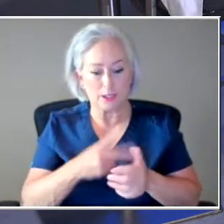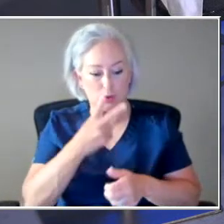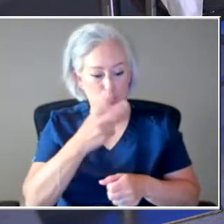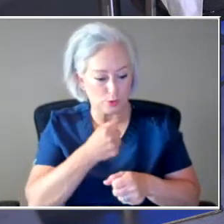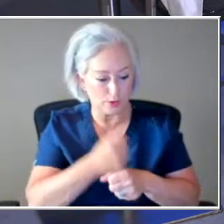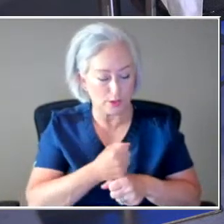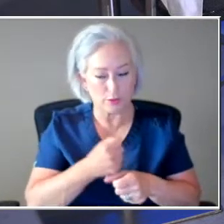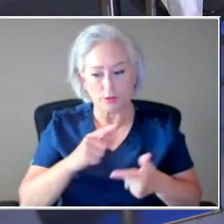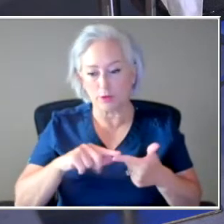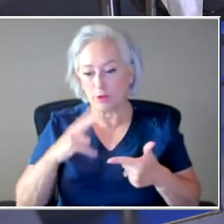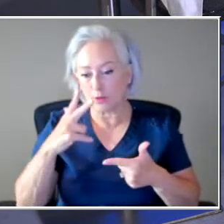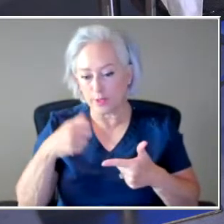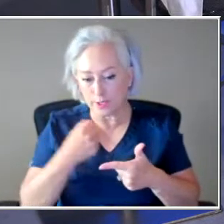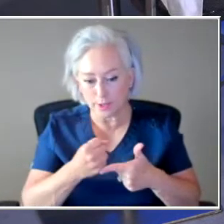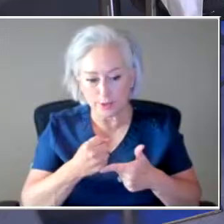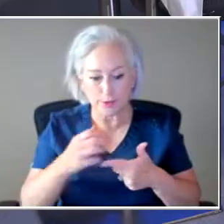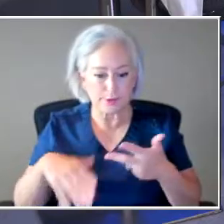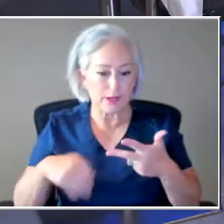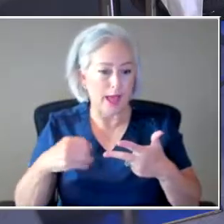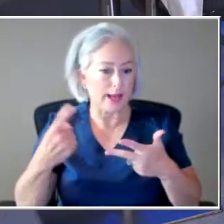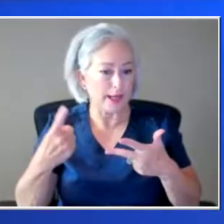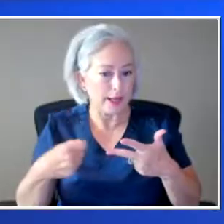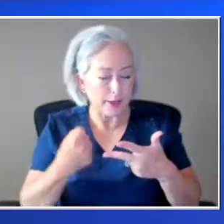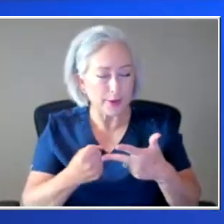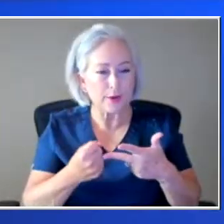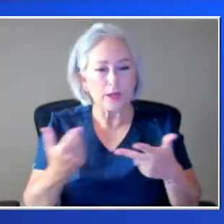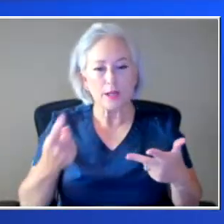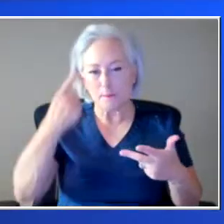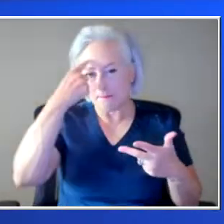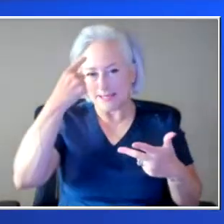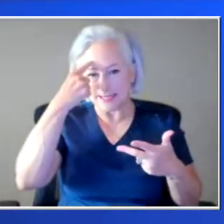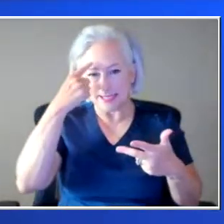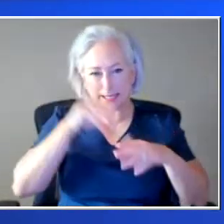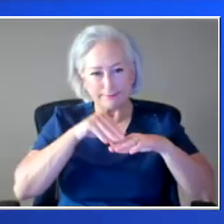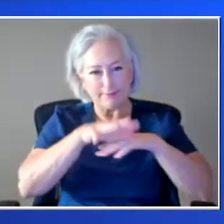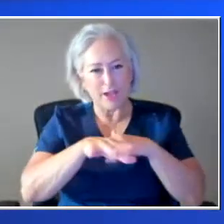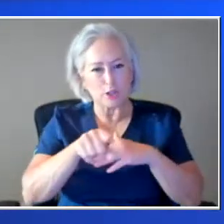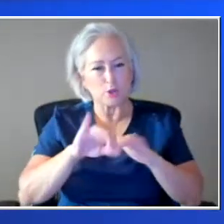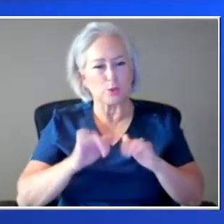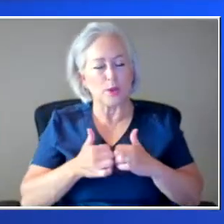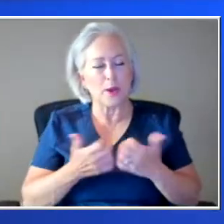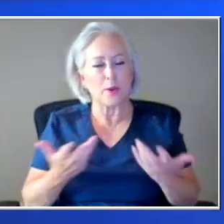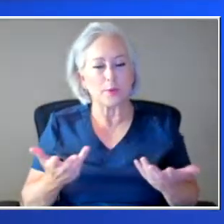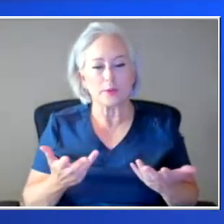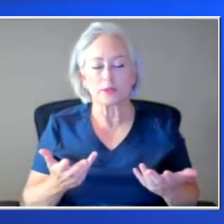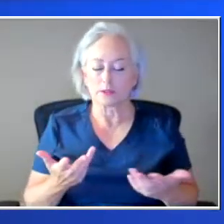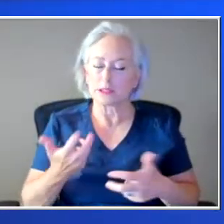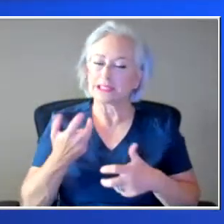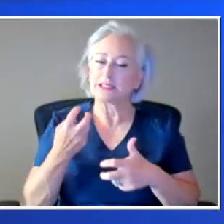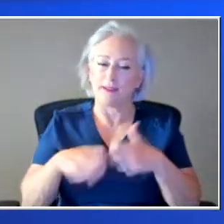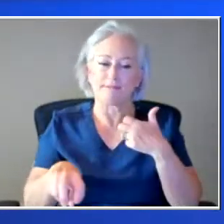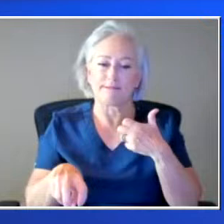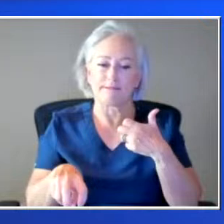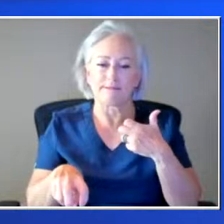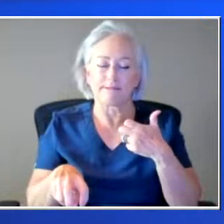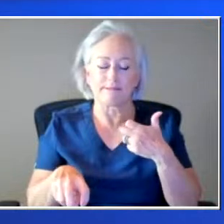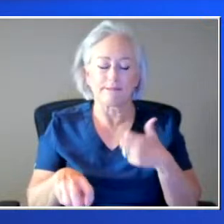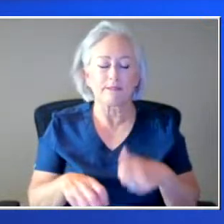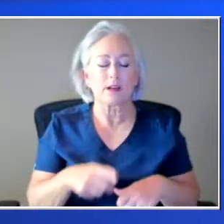maybe an extra additional year? It's tough. It's tough, and you have to figure